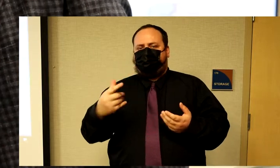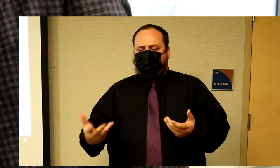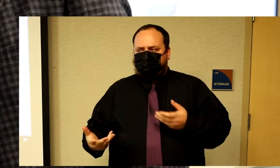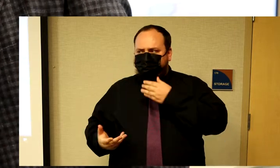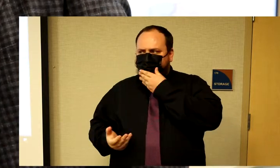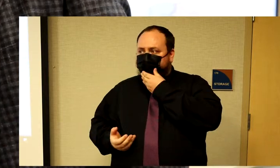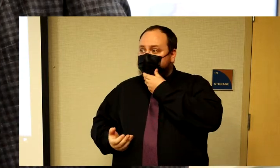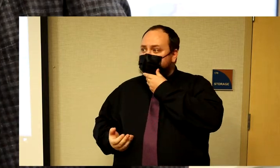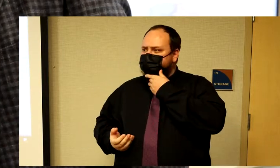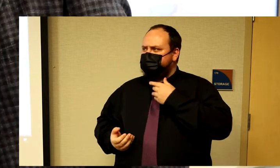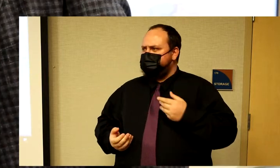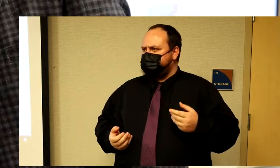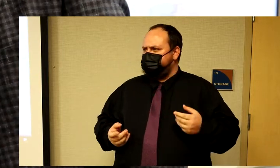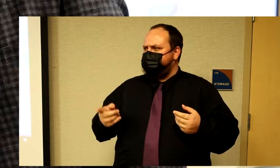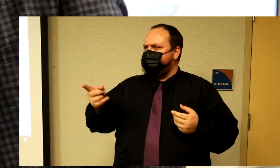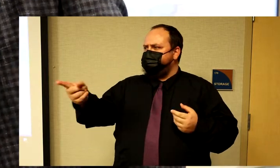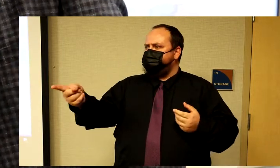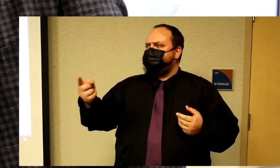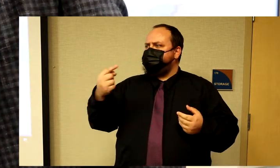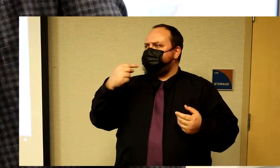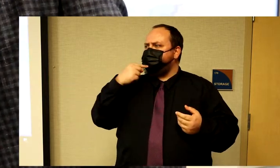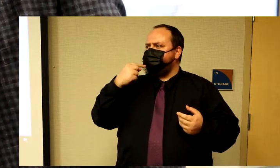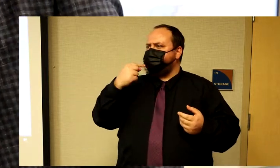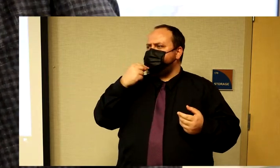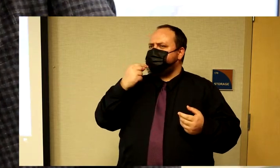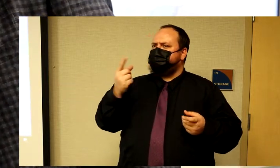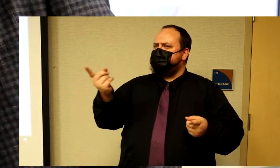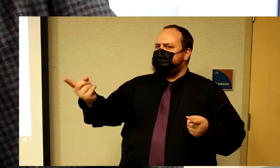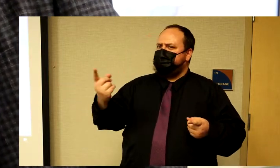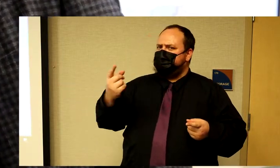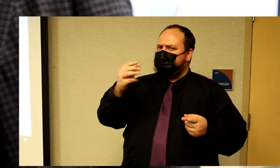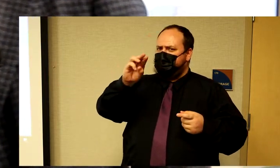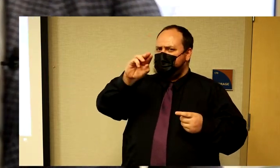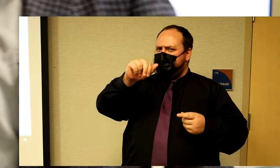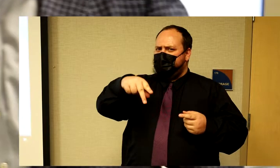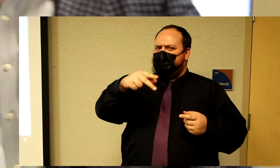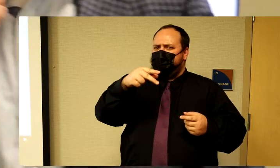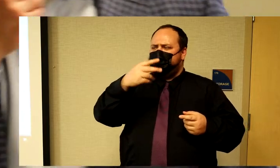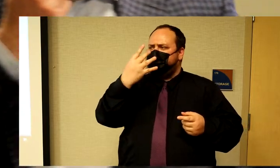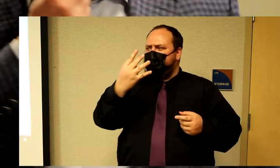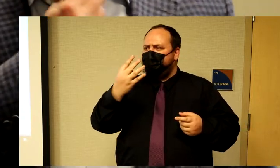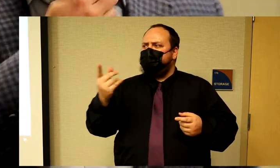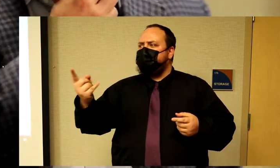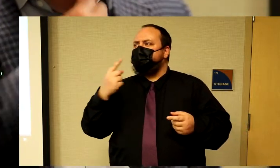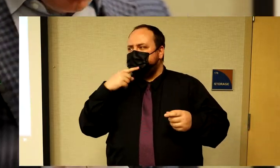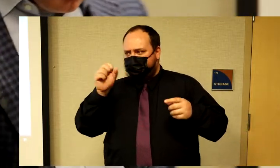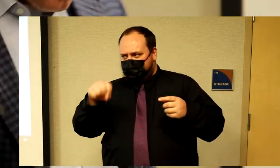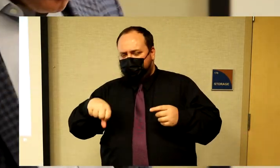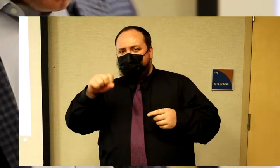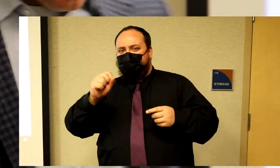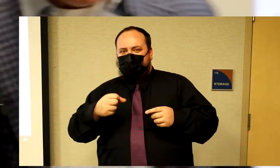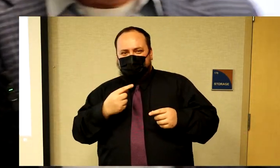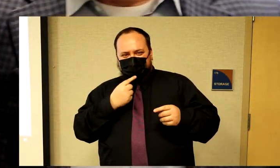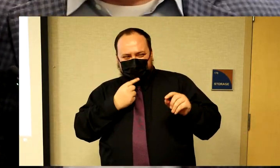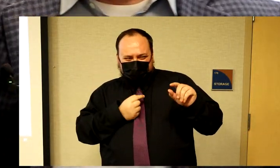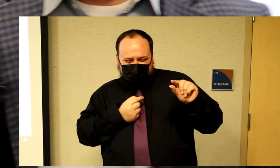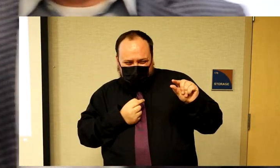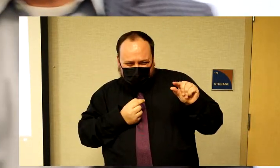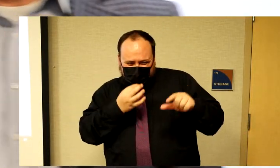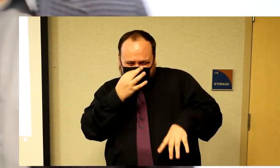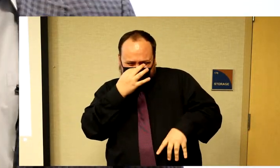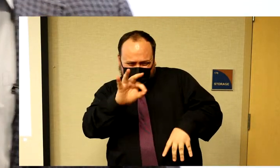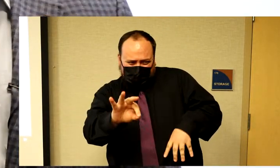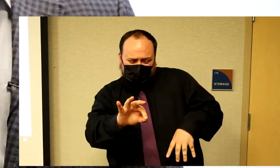Where you have 3 that are right over 50? Yeah, that had, yes, just barely over